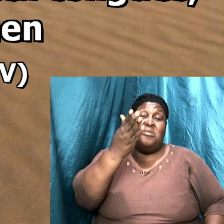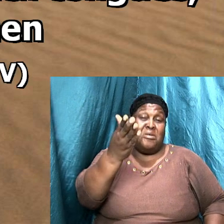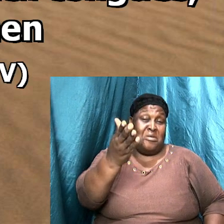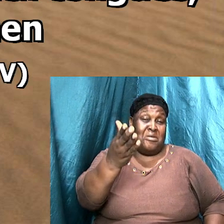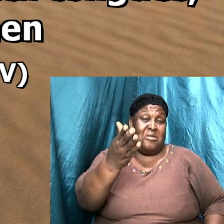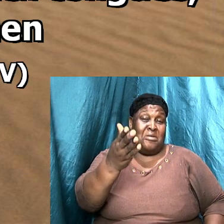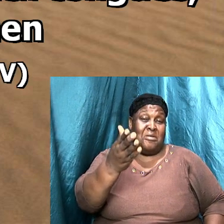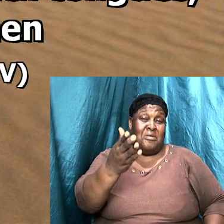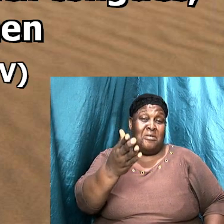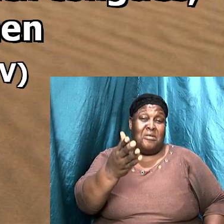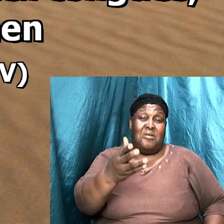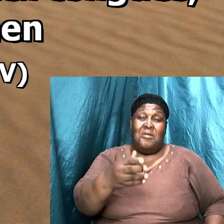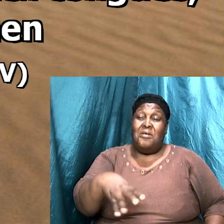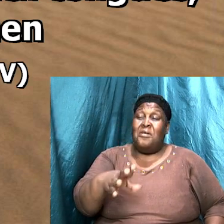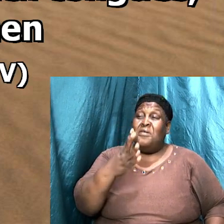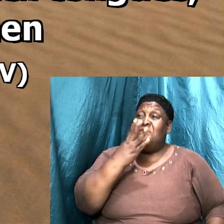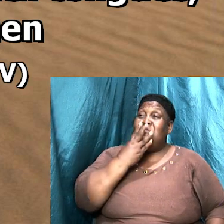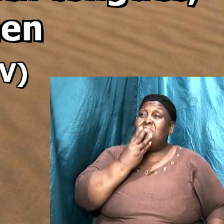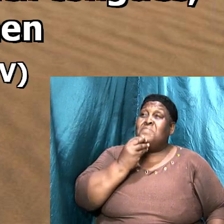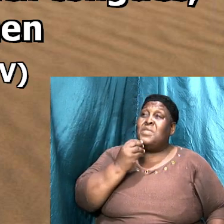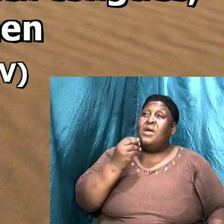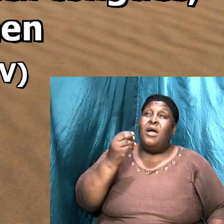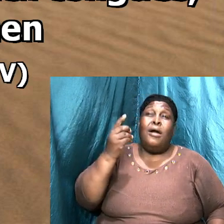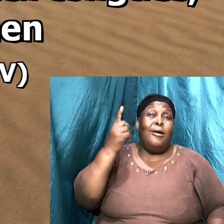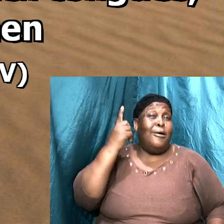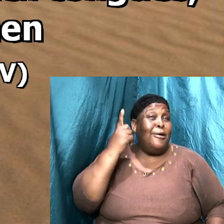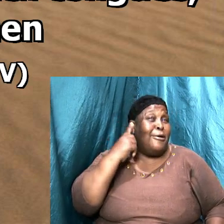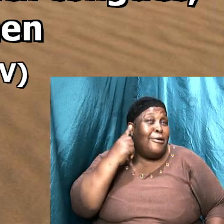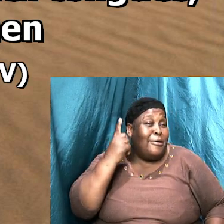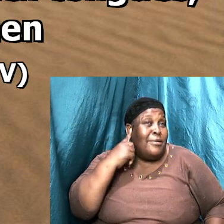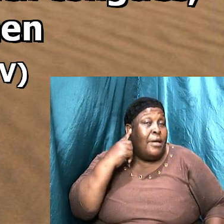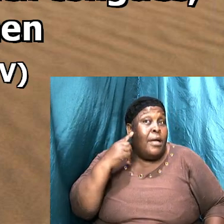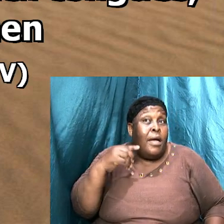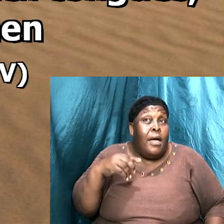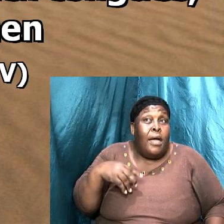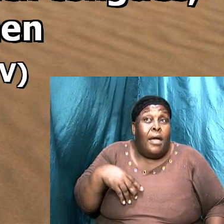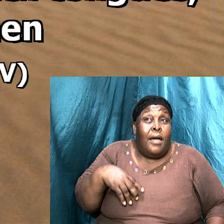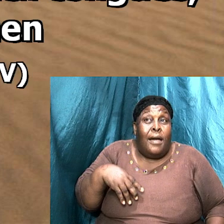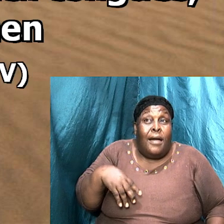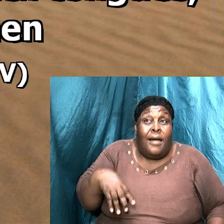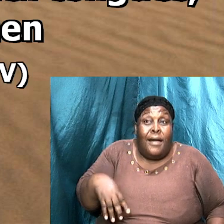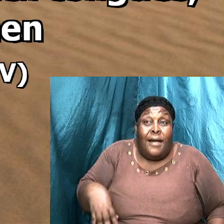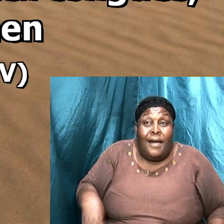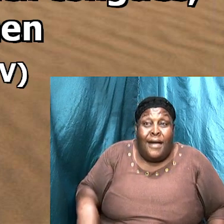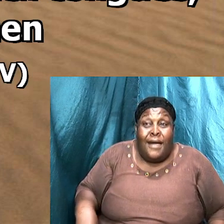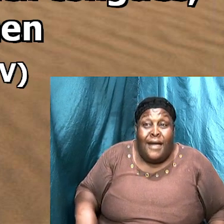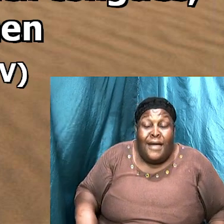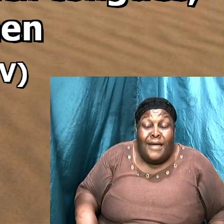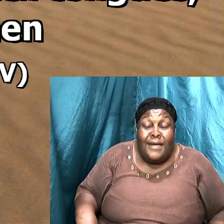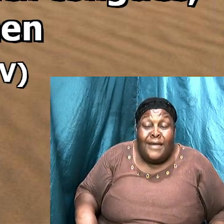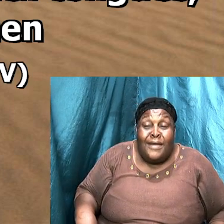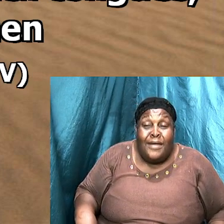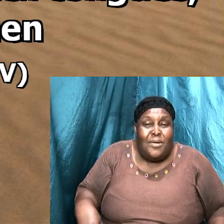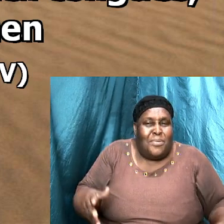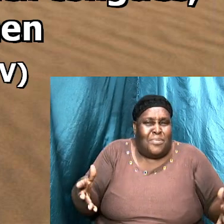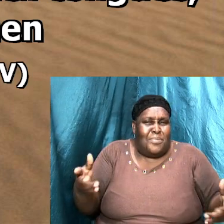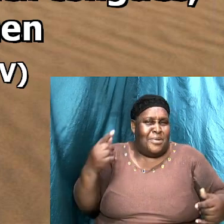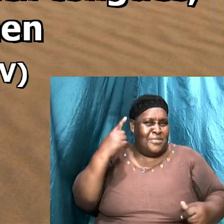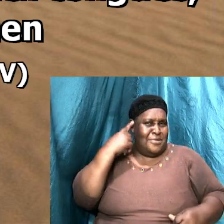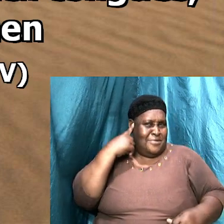heard and were astonished what they heard